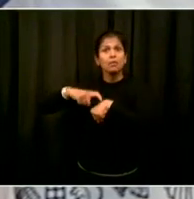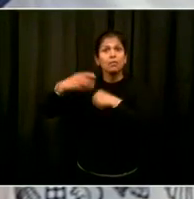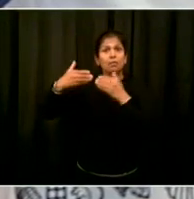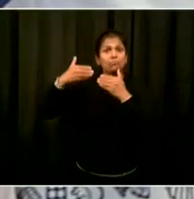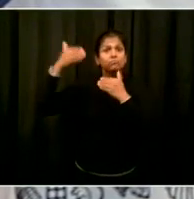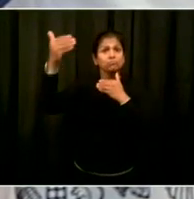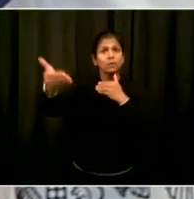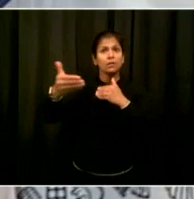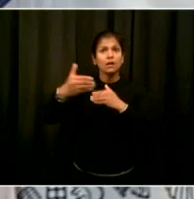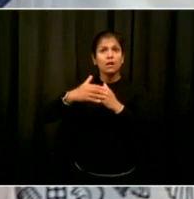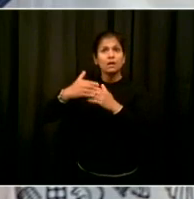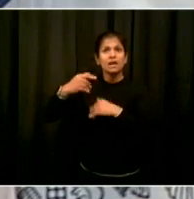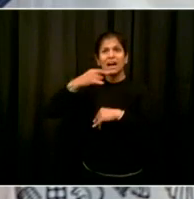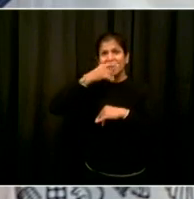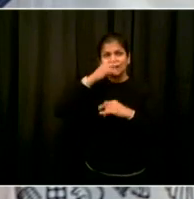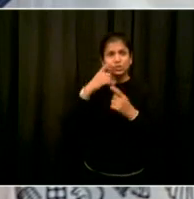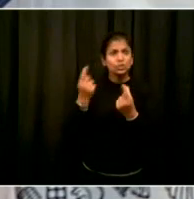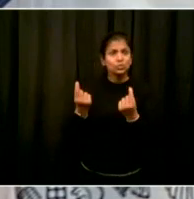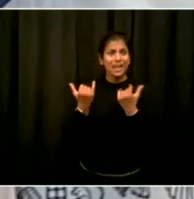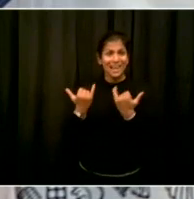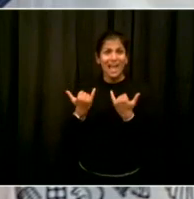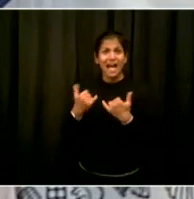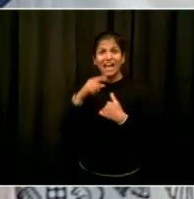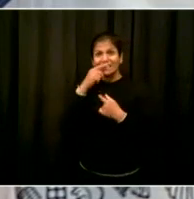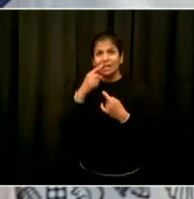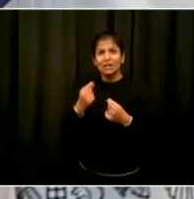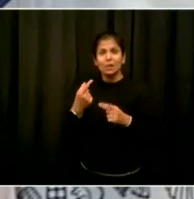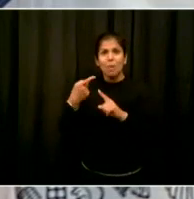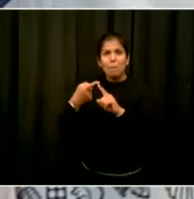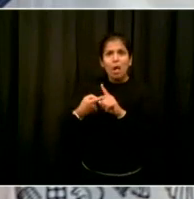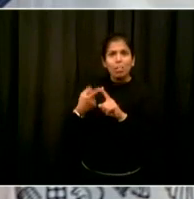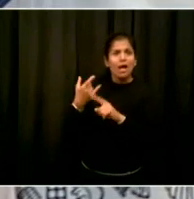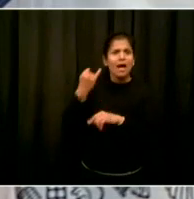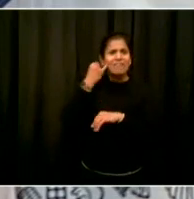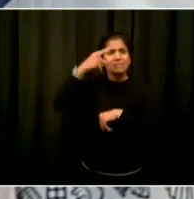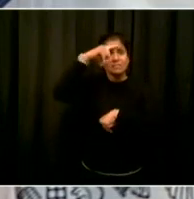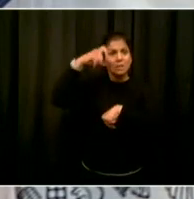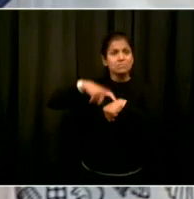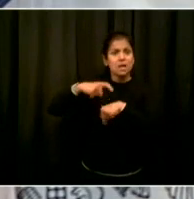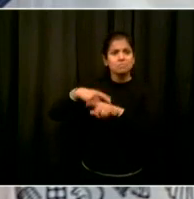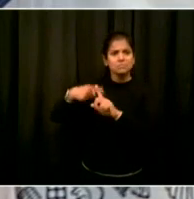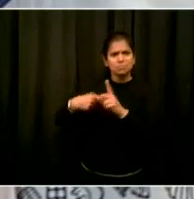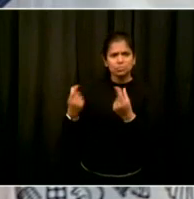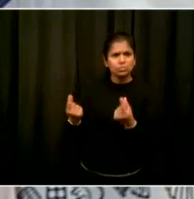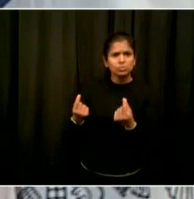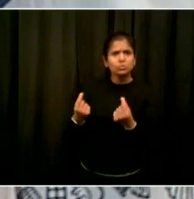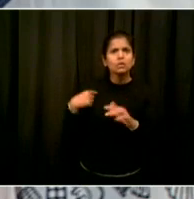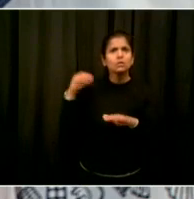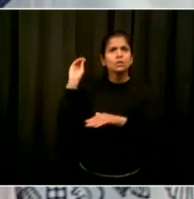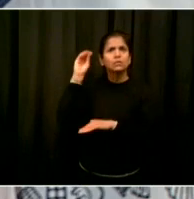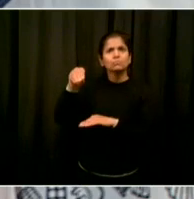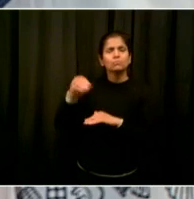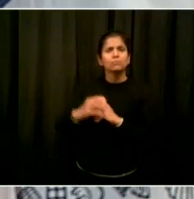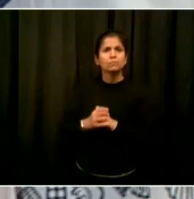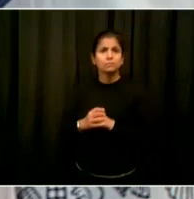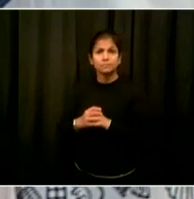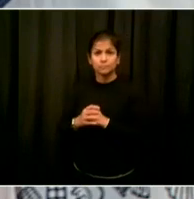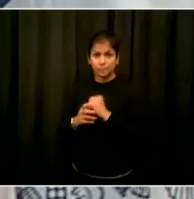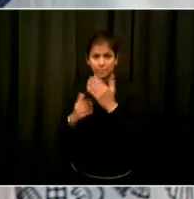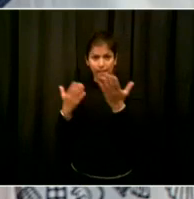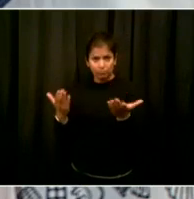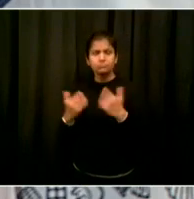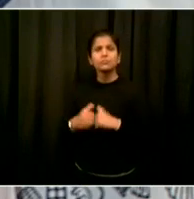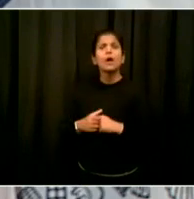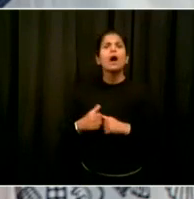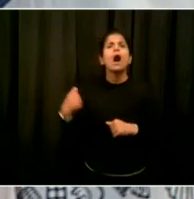got to serve every child, regardless of what's happening in the life of their family. And I always say when it comes to homelessness, there but for the grace of